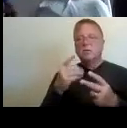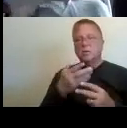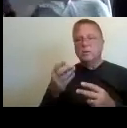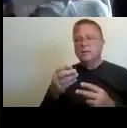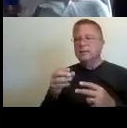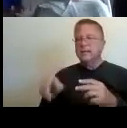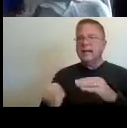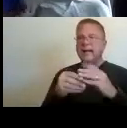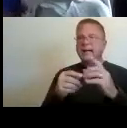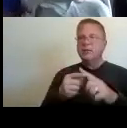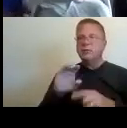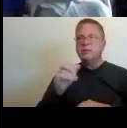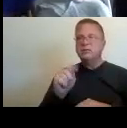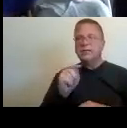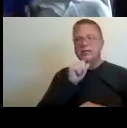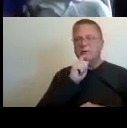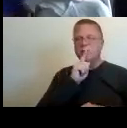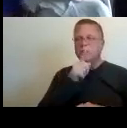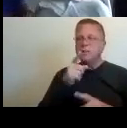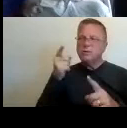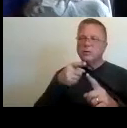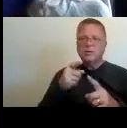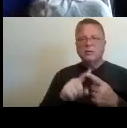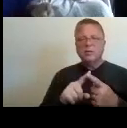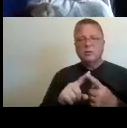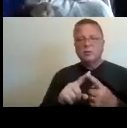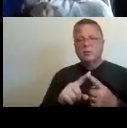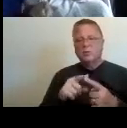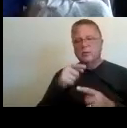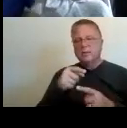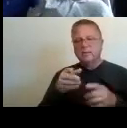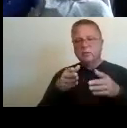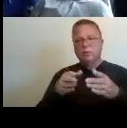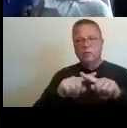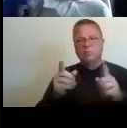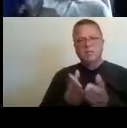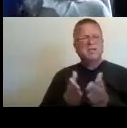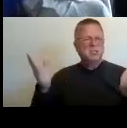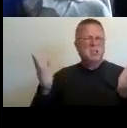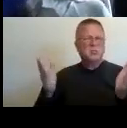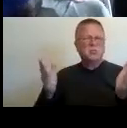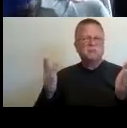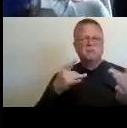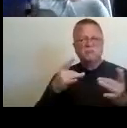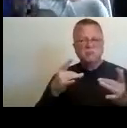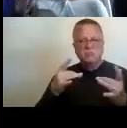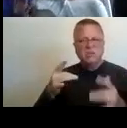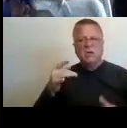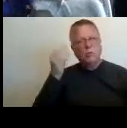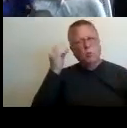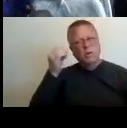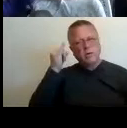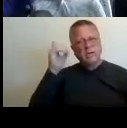chat, and it's not really directed towards the Beacon corridor, but just in general. I'm wondering if the bus lanes, you know,